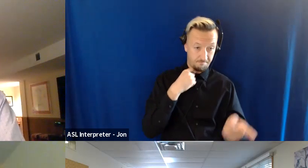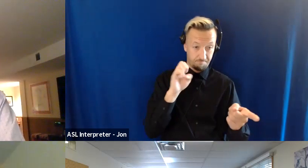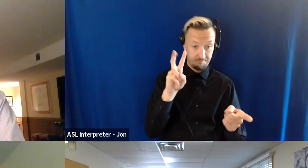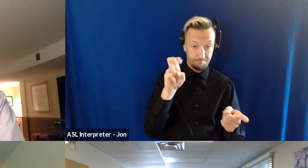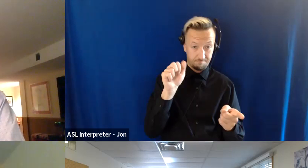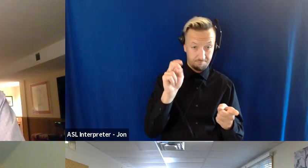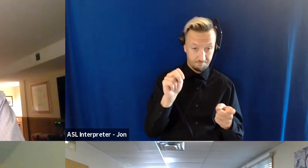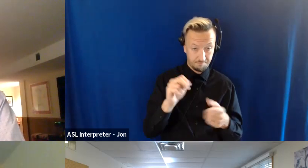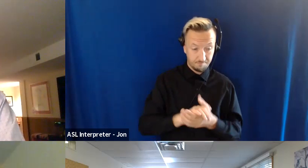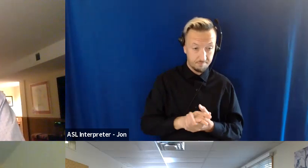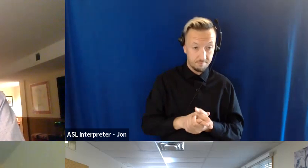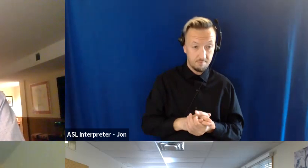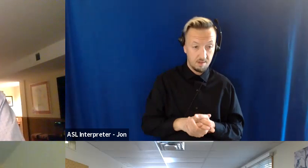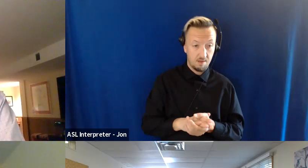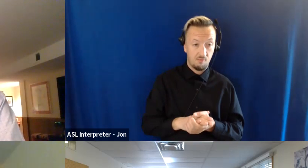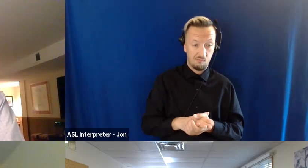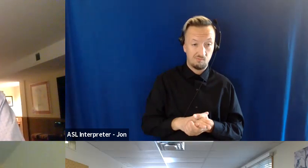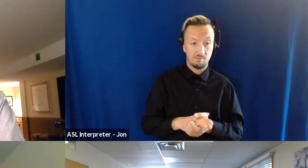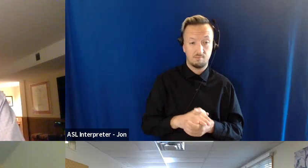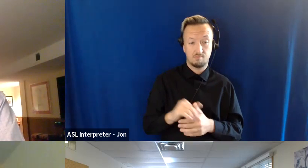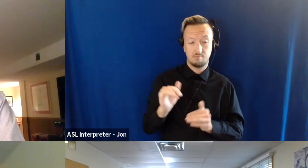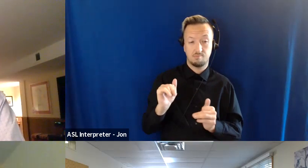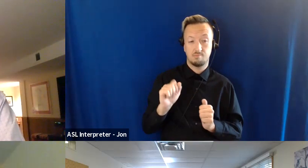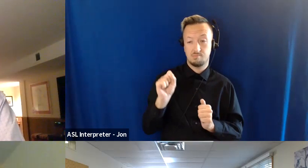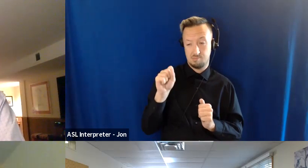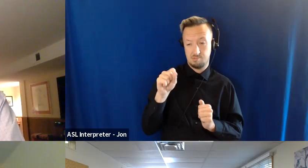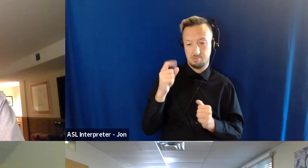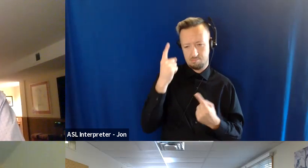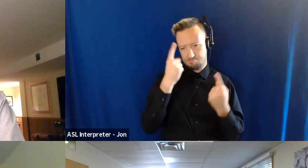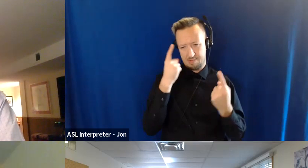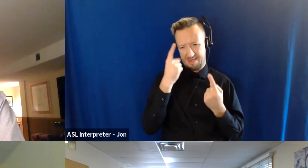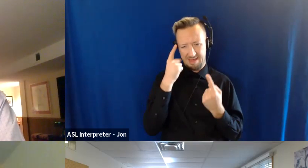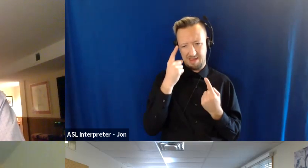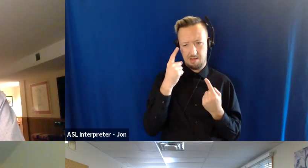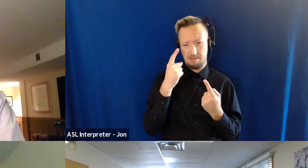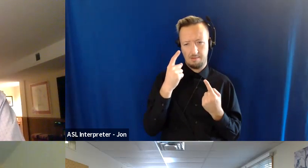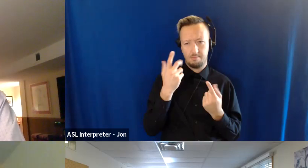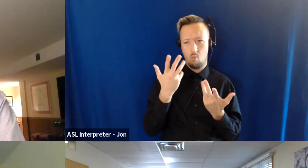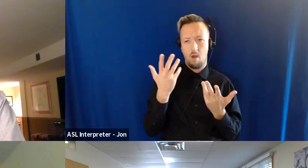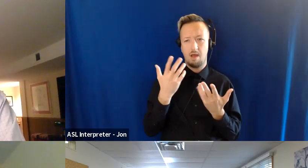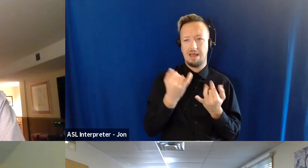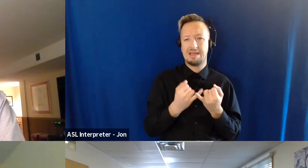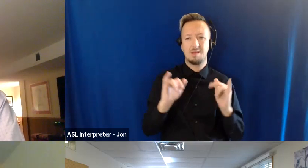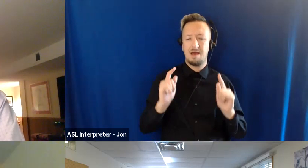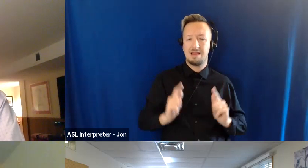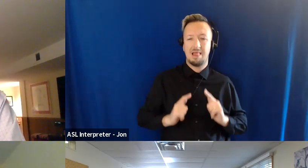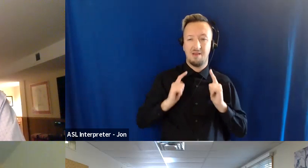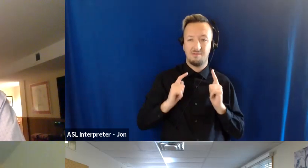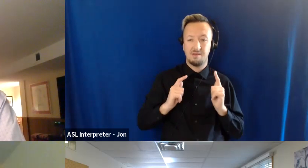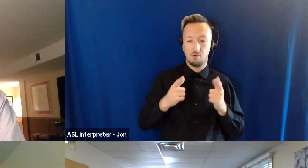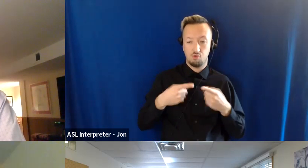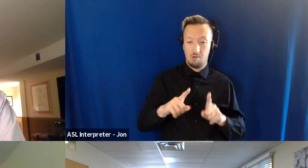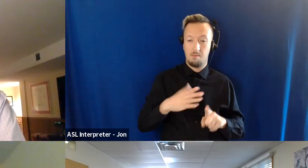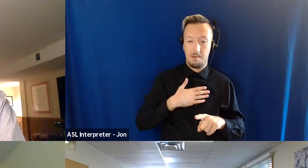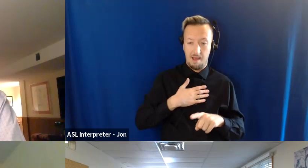us off, and then we'll go to Leo. So thinking about some of the biggest independent living accomplishments in my